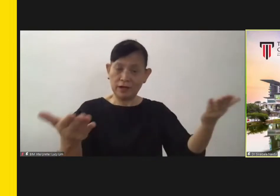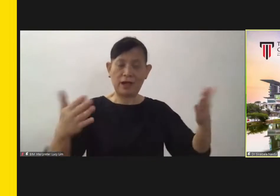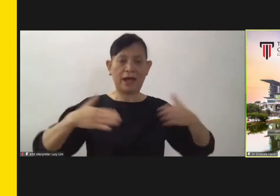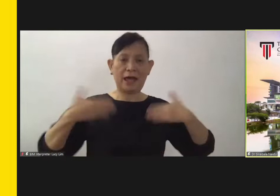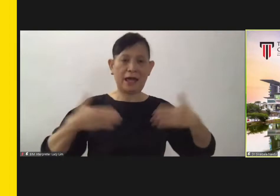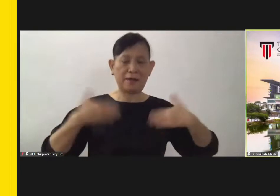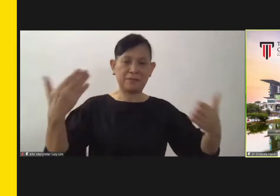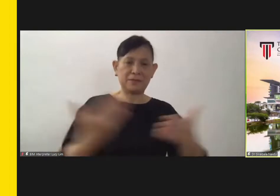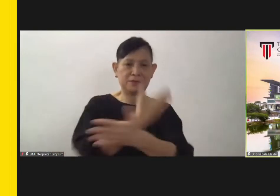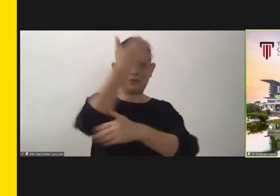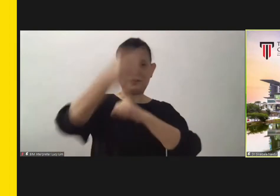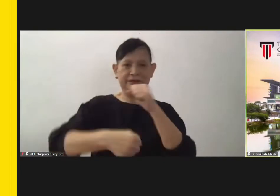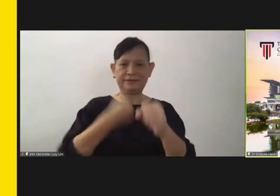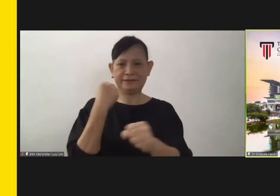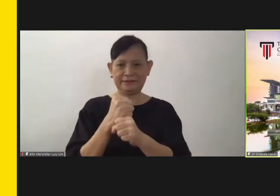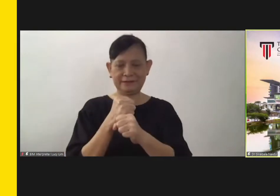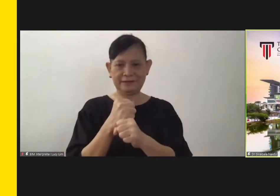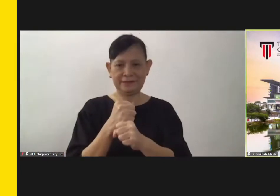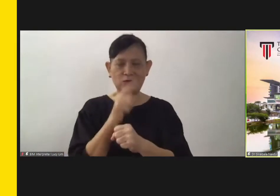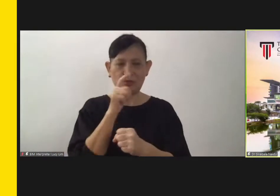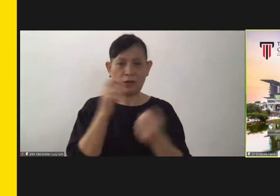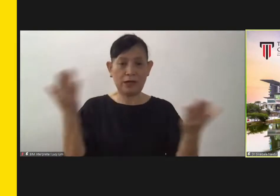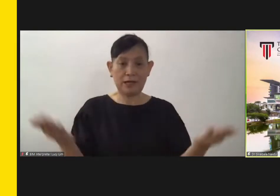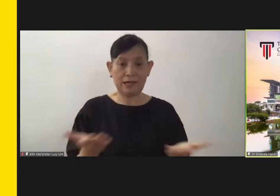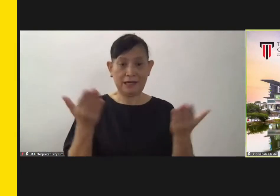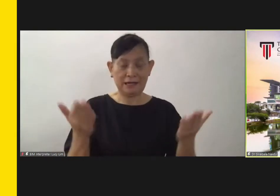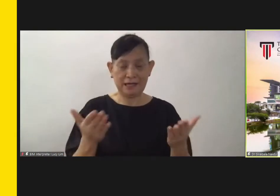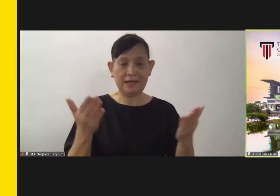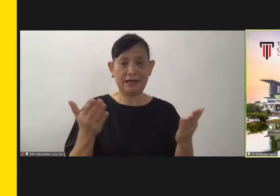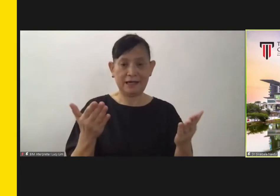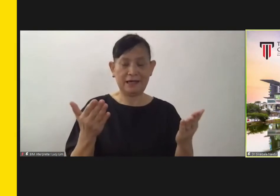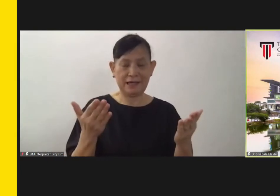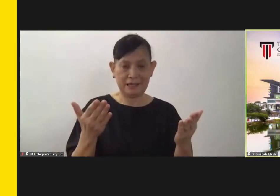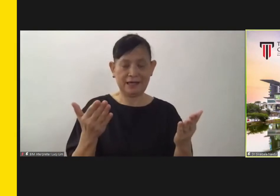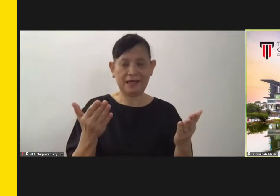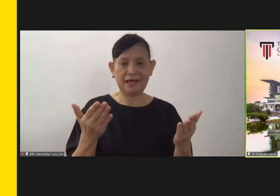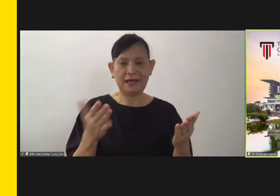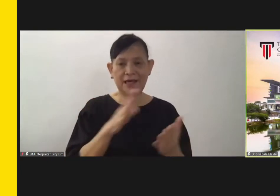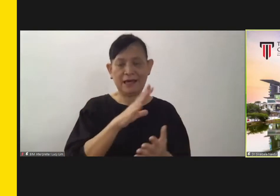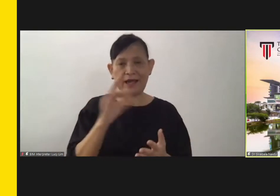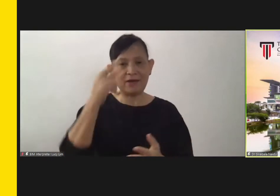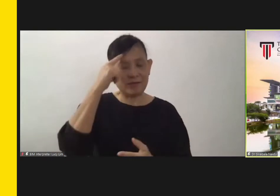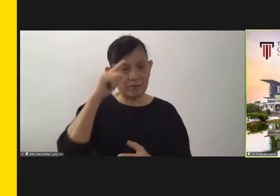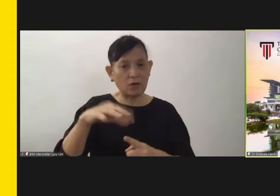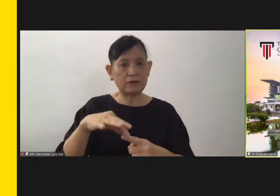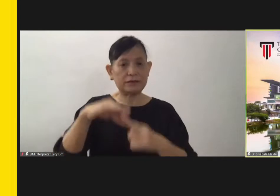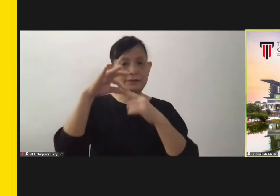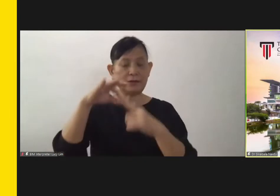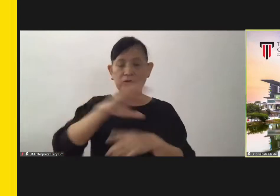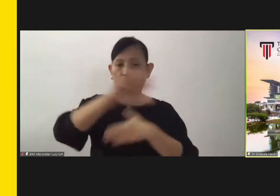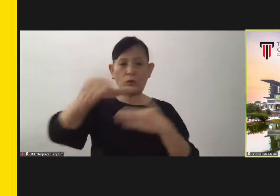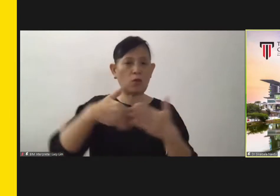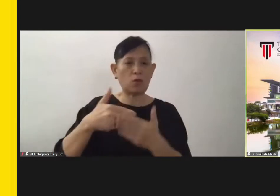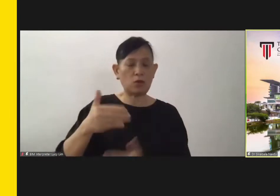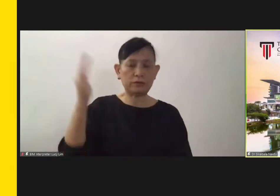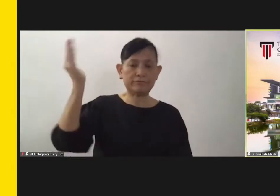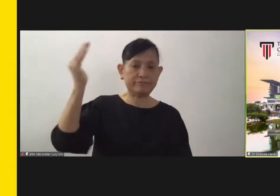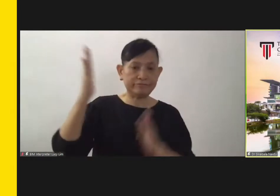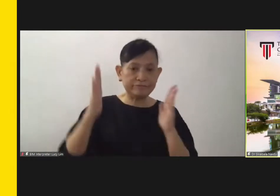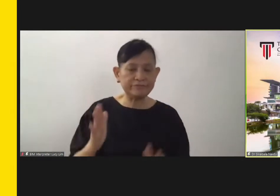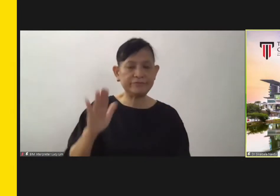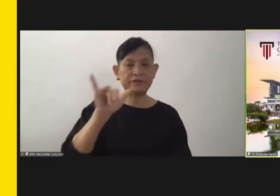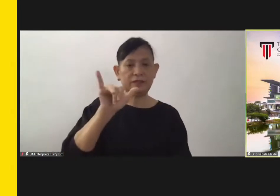to all of you who are here present virtually, particularly the distinguished speakers of our special event, Youth